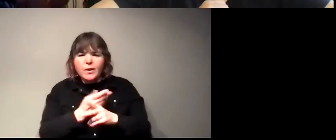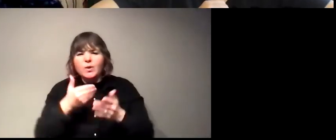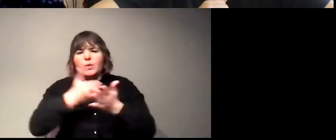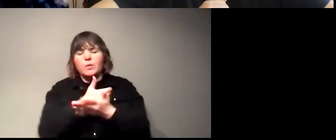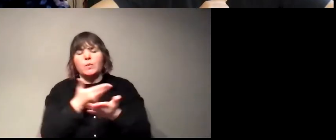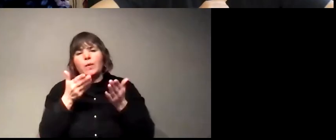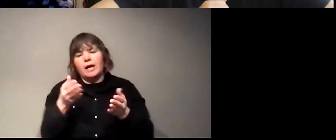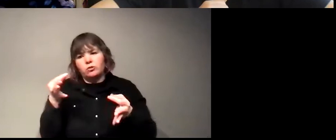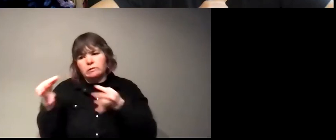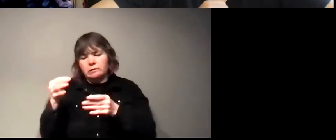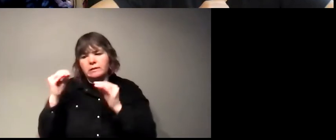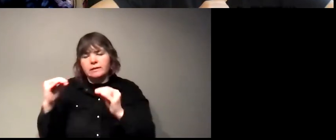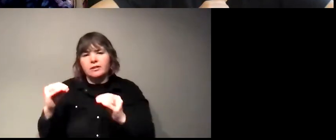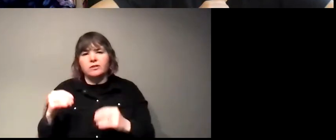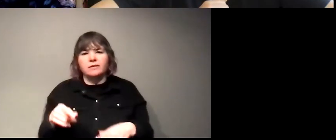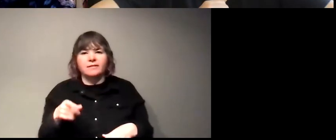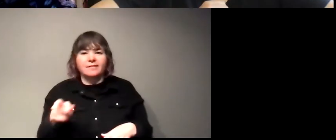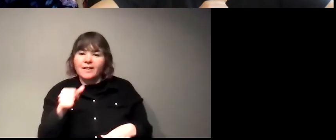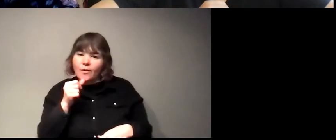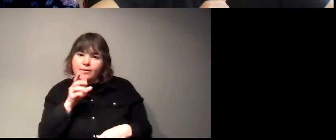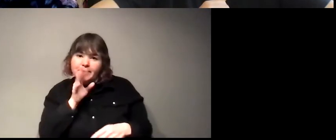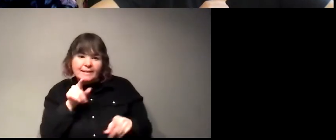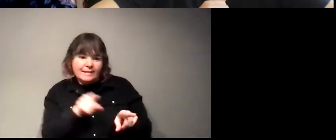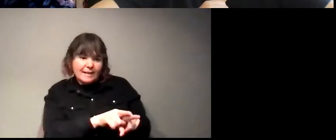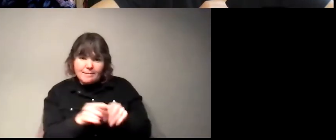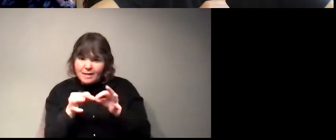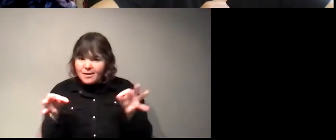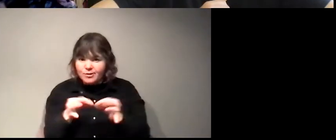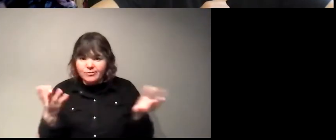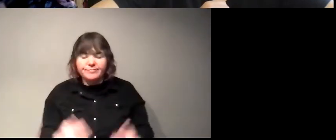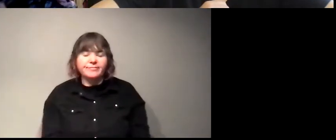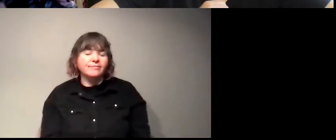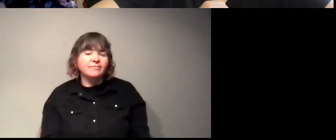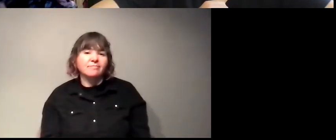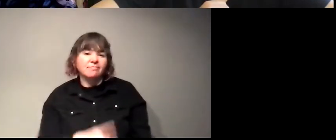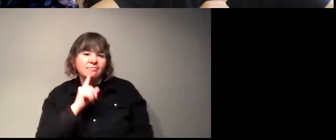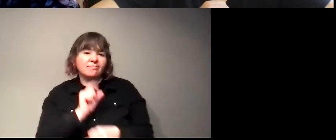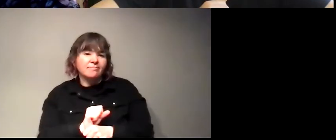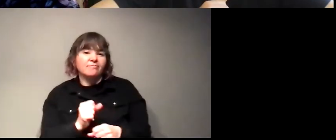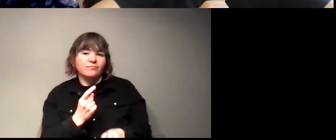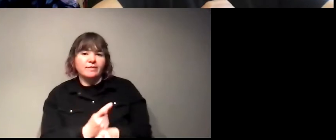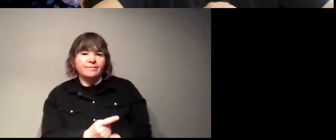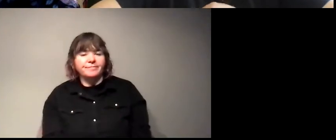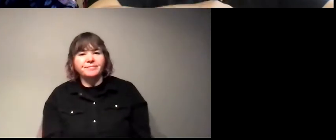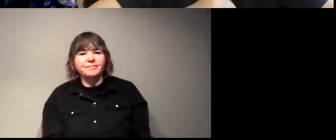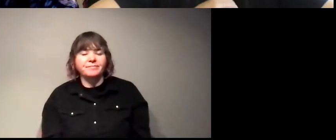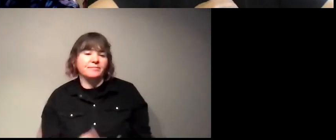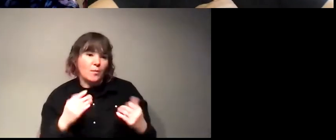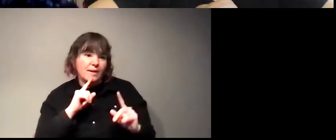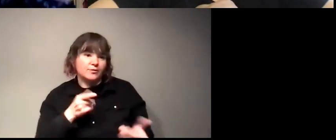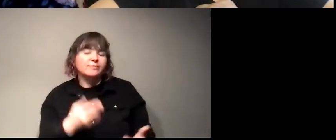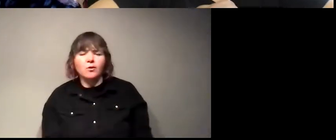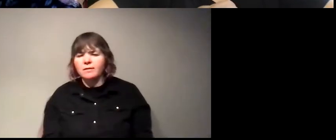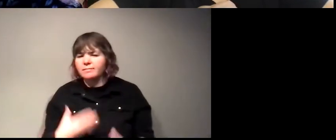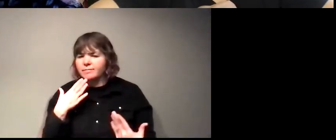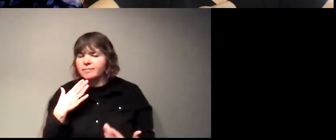tell it because they don't actually speak the same language as us. For sure. So yeah, that answers that question. Awesome. Thanks. Yeah.